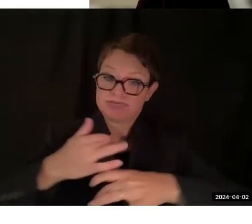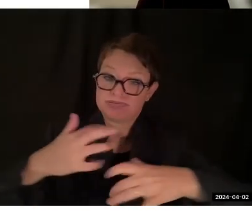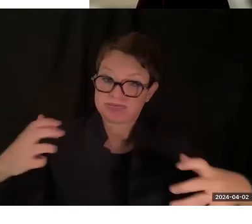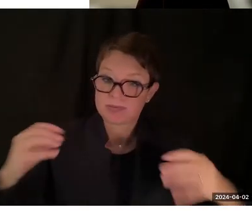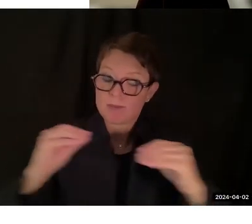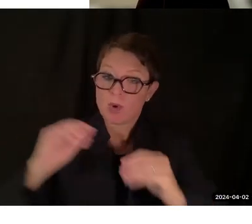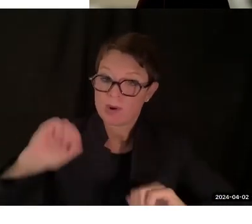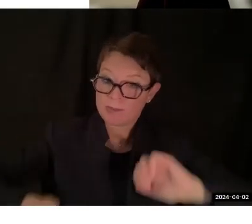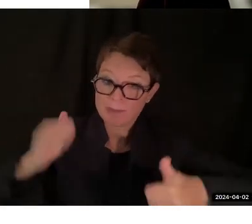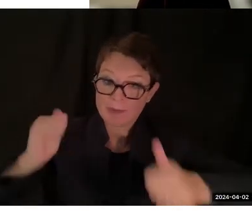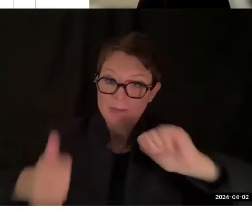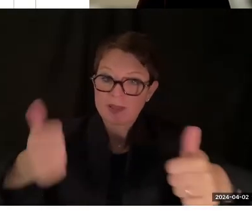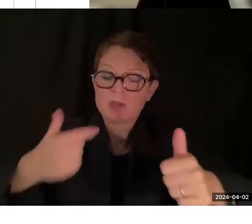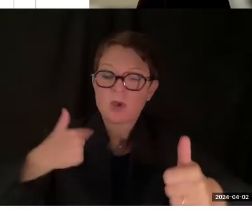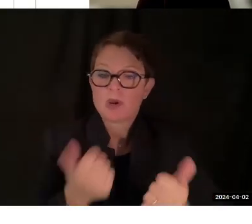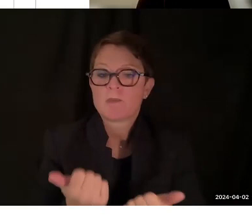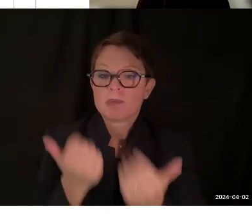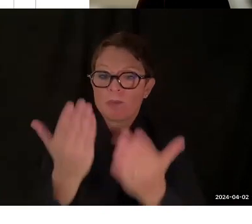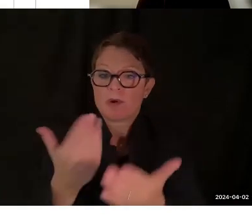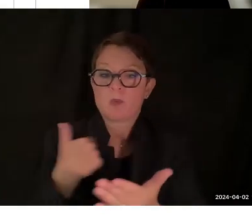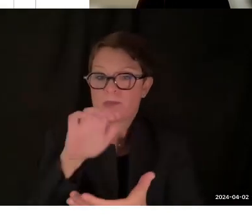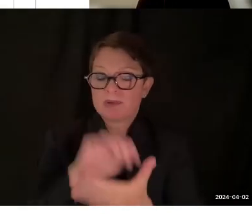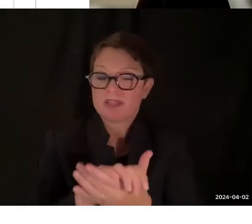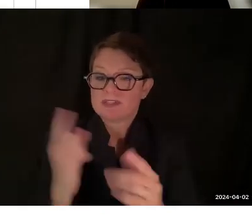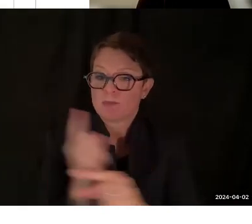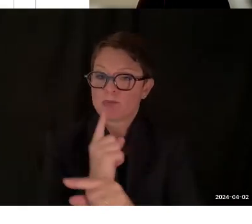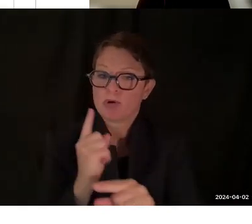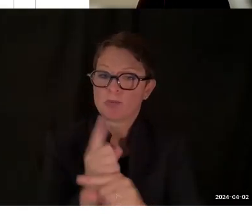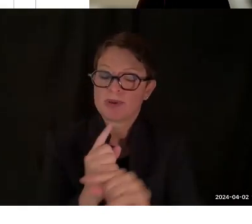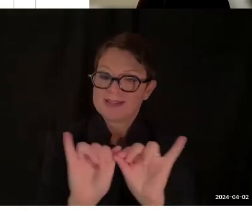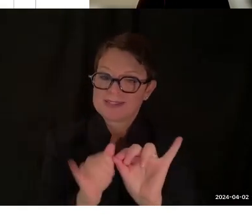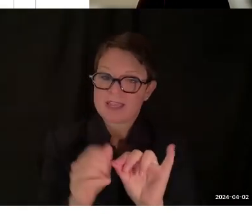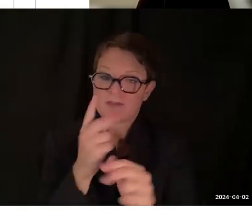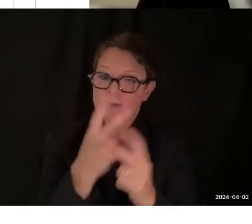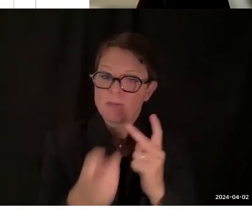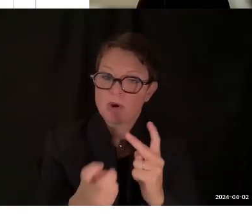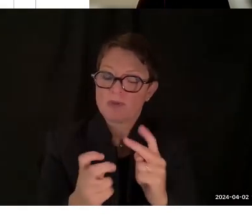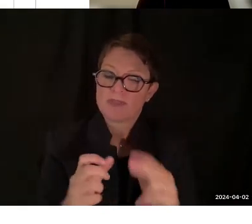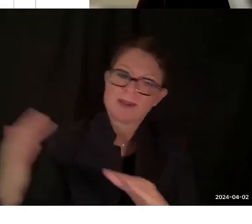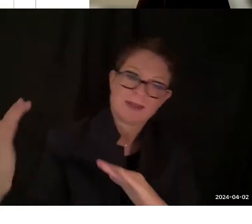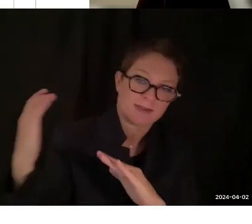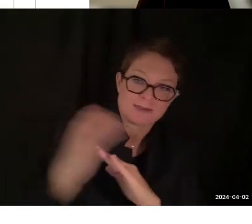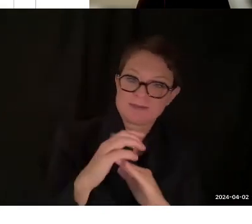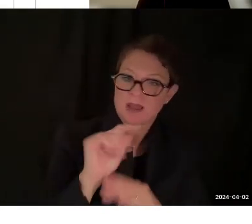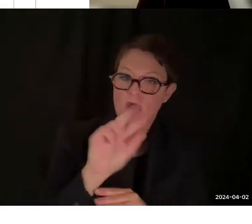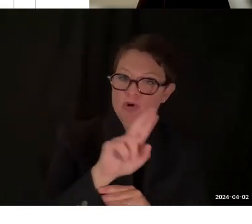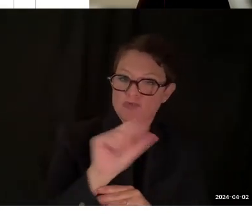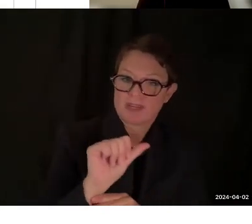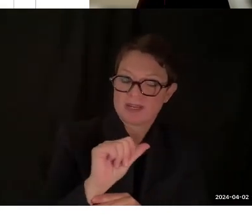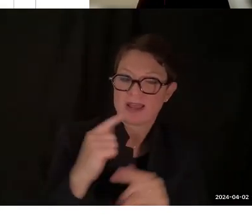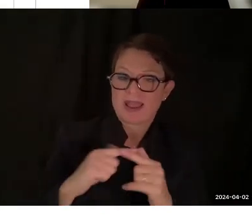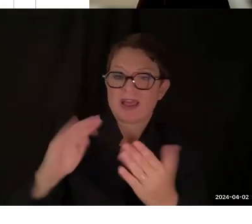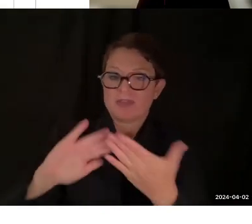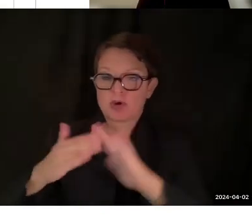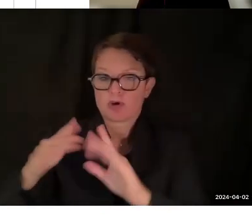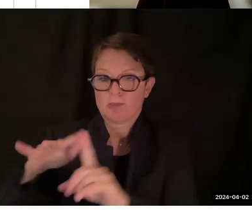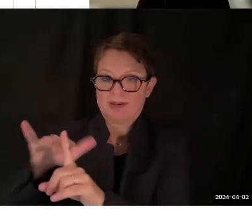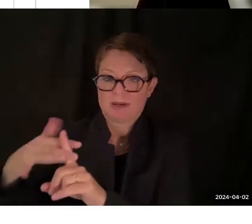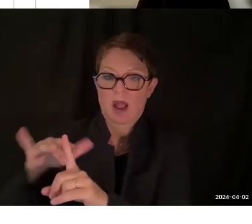site, we're proposing what we believe is the appropriate scale for both a state-of-the-art arena and given the urban